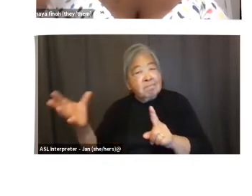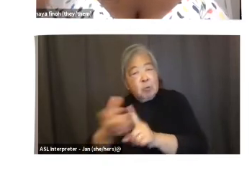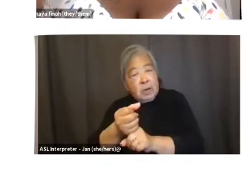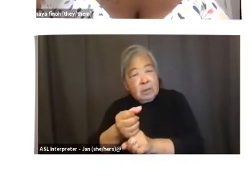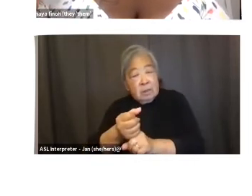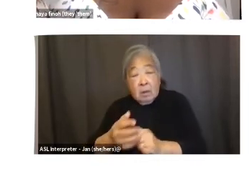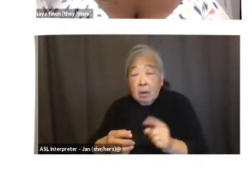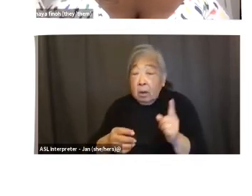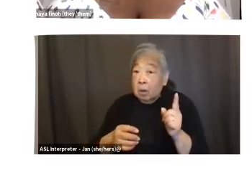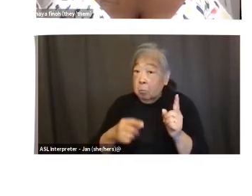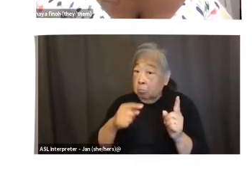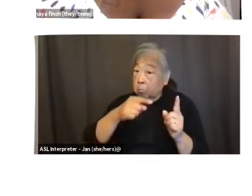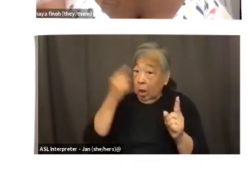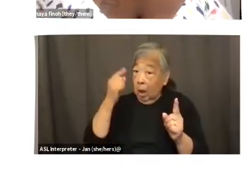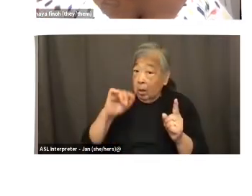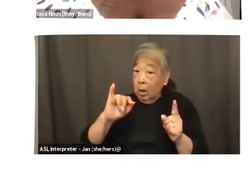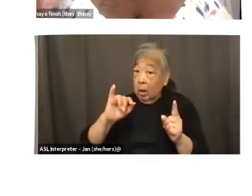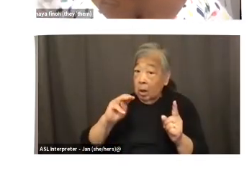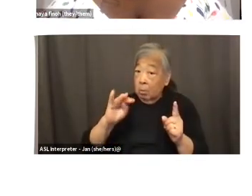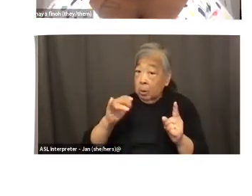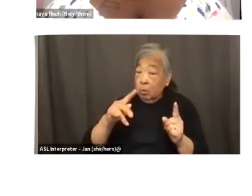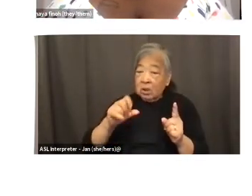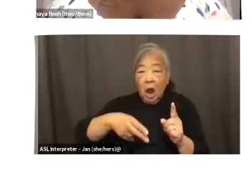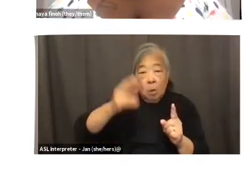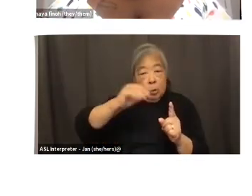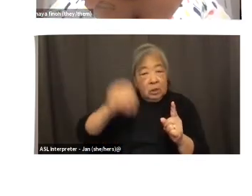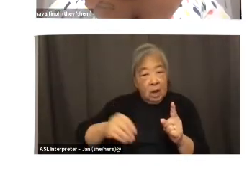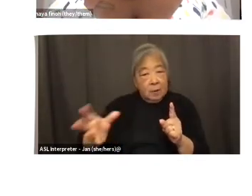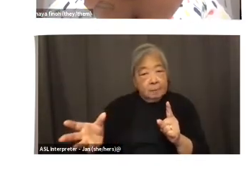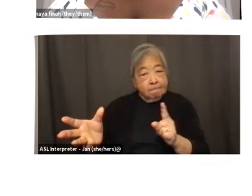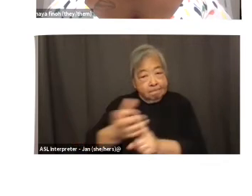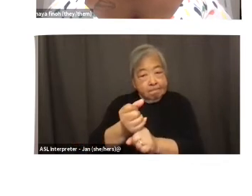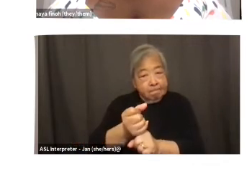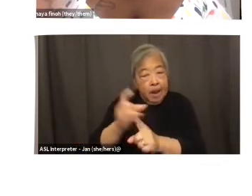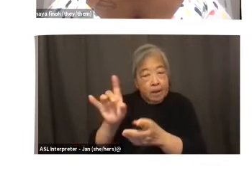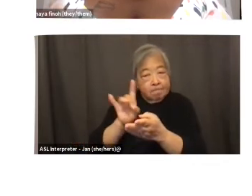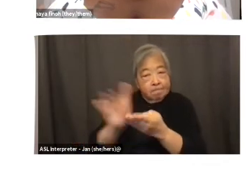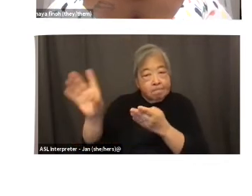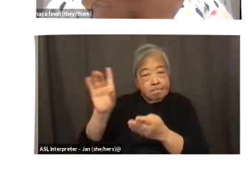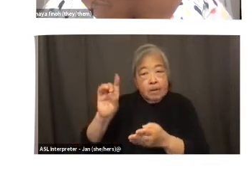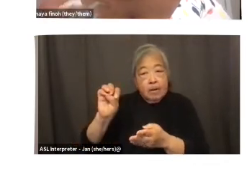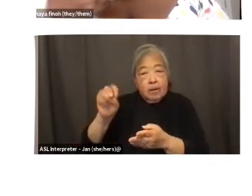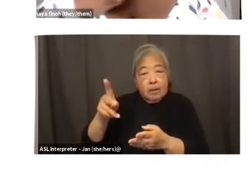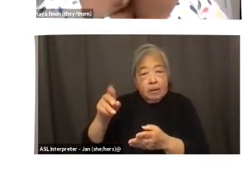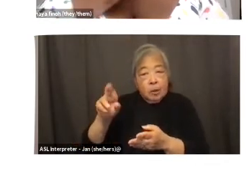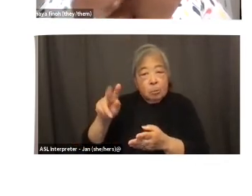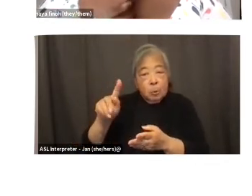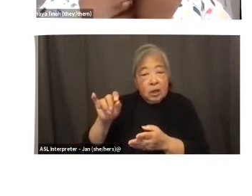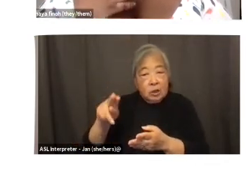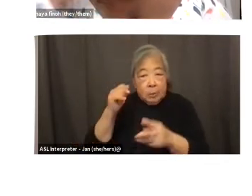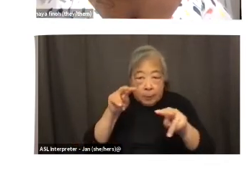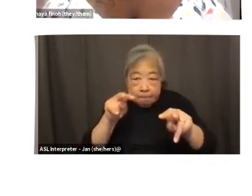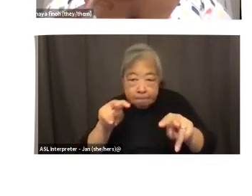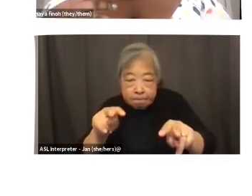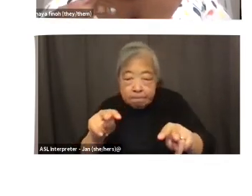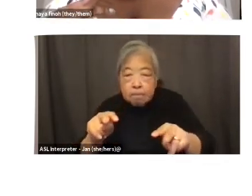Black immigrants are disproportionately targeted for detainment and deportations because Blackness is over surveilled and over